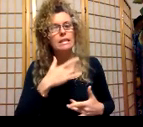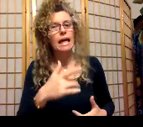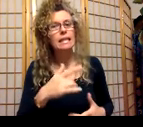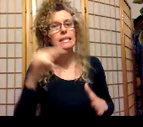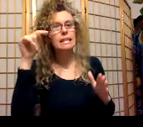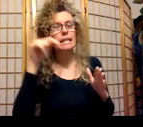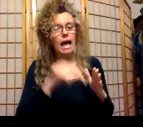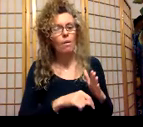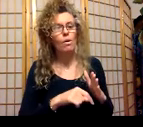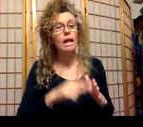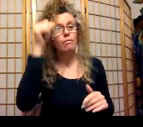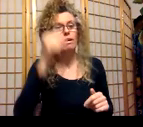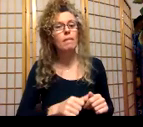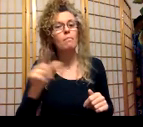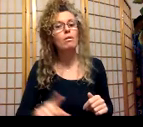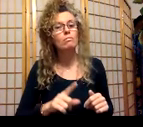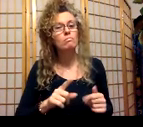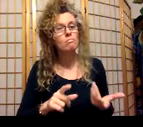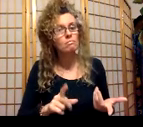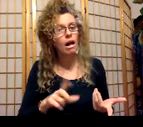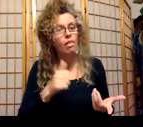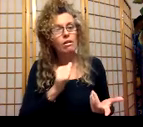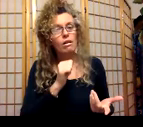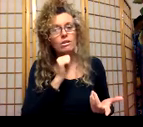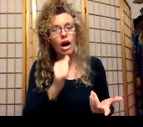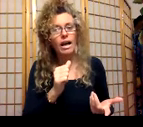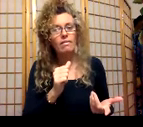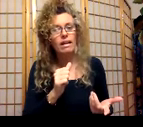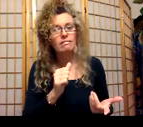downward. I remember this other not even existing pandemic.